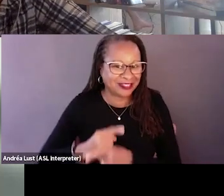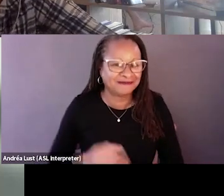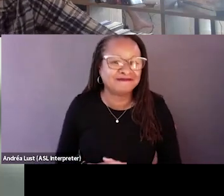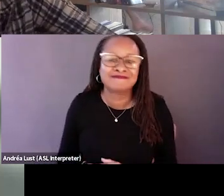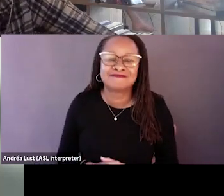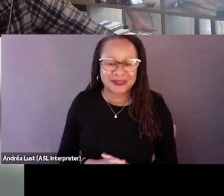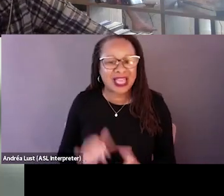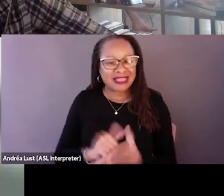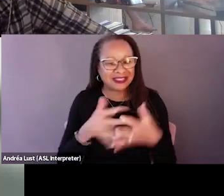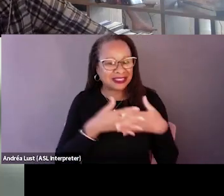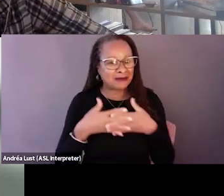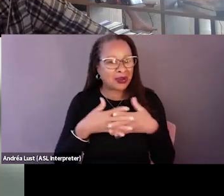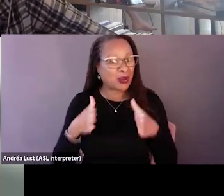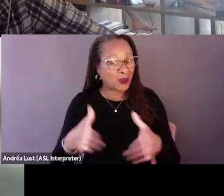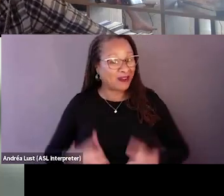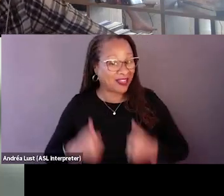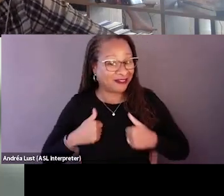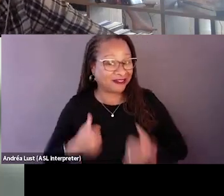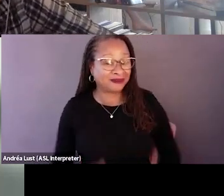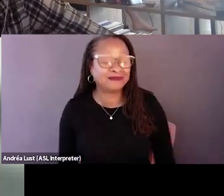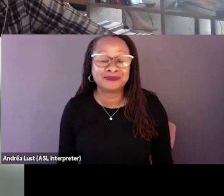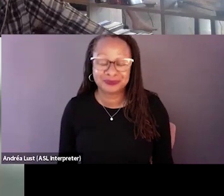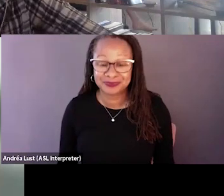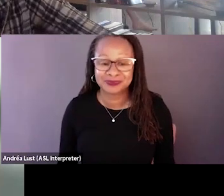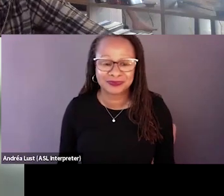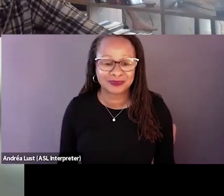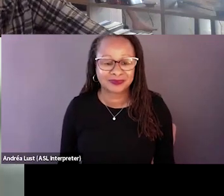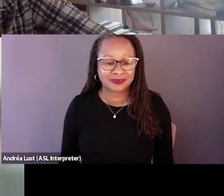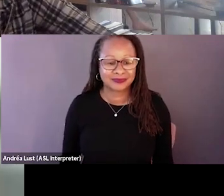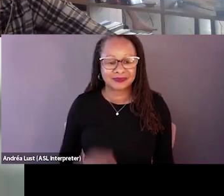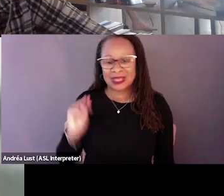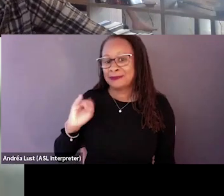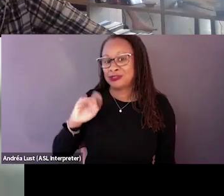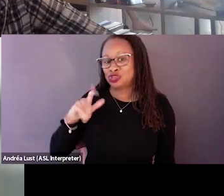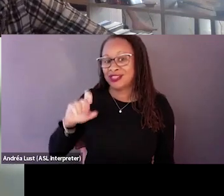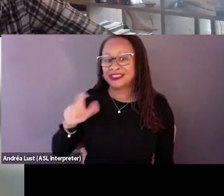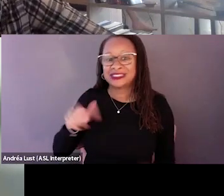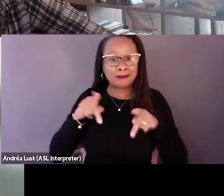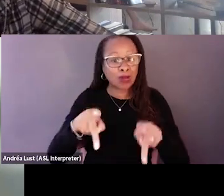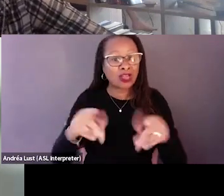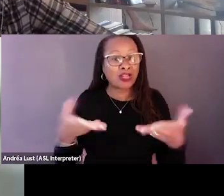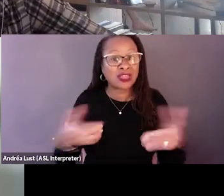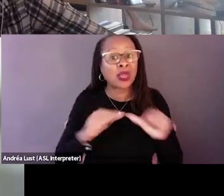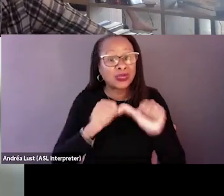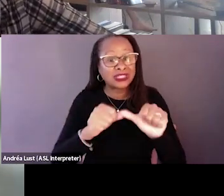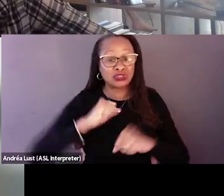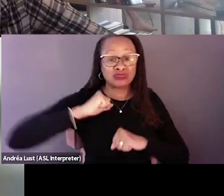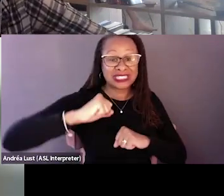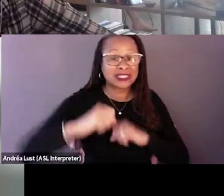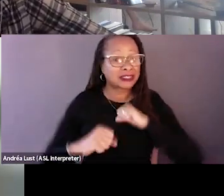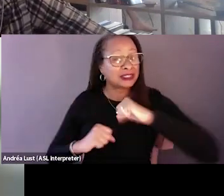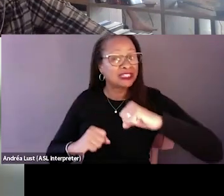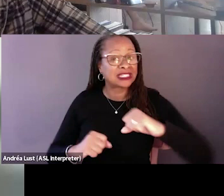the American way of life. But it's a parallel thing. We continue to resist. We continue to